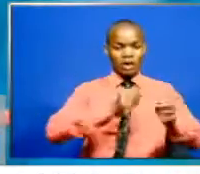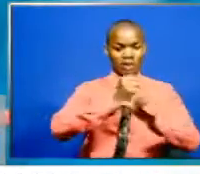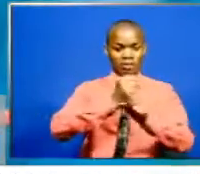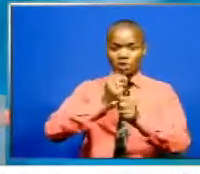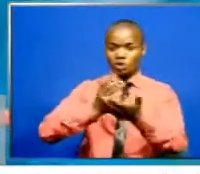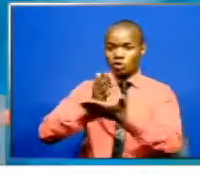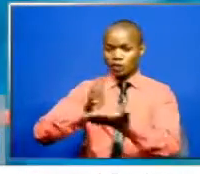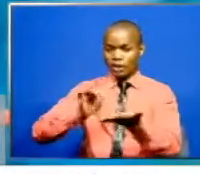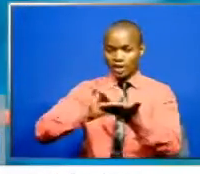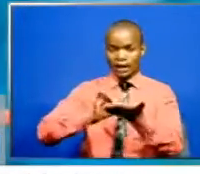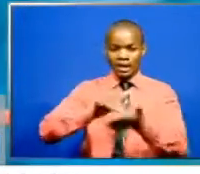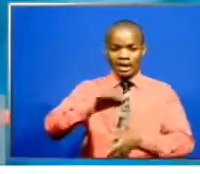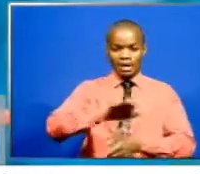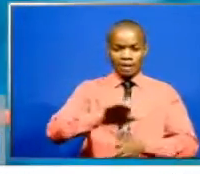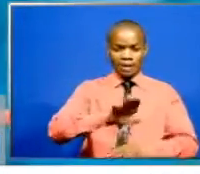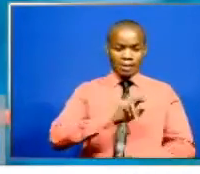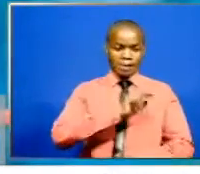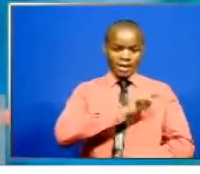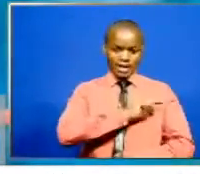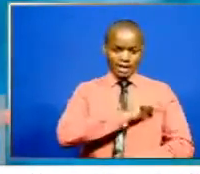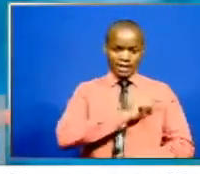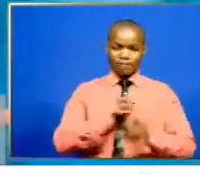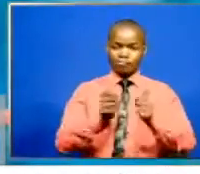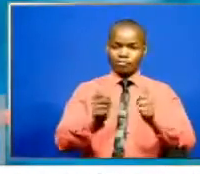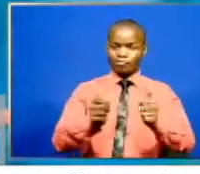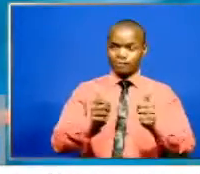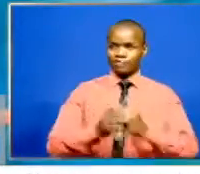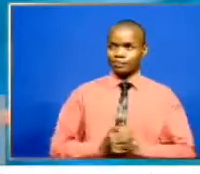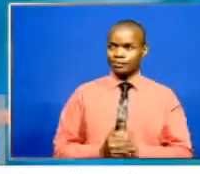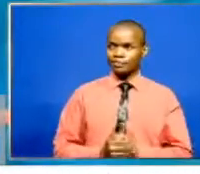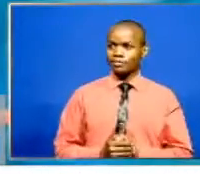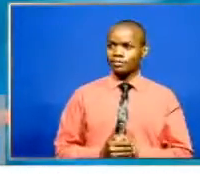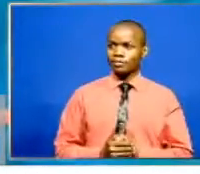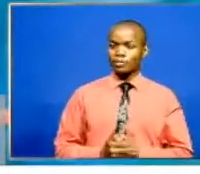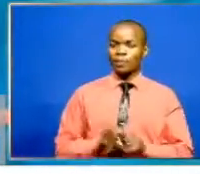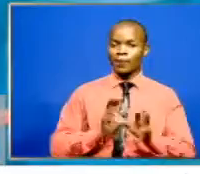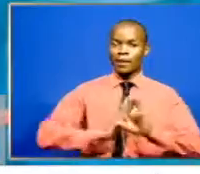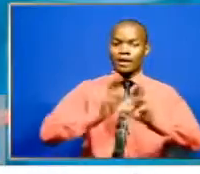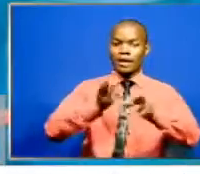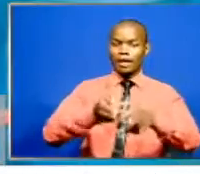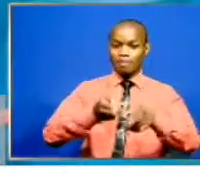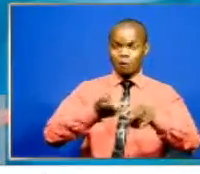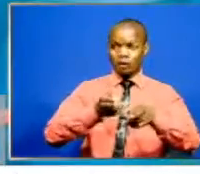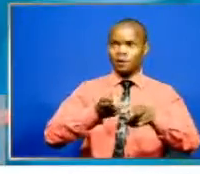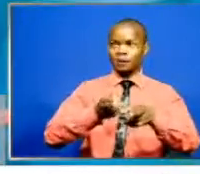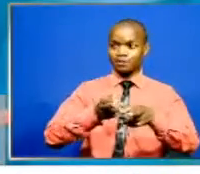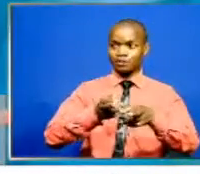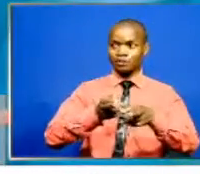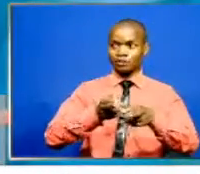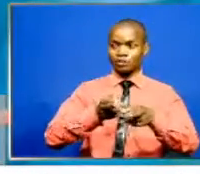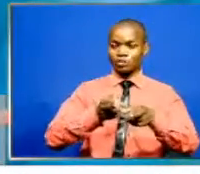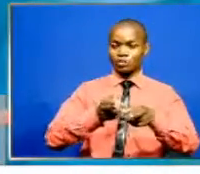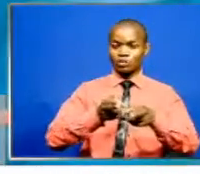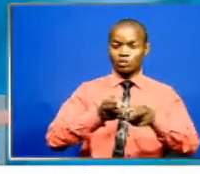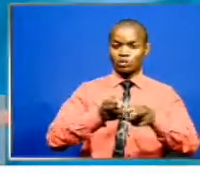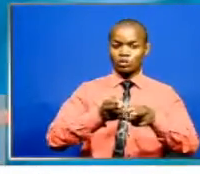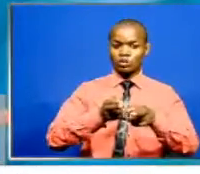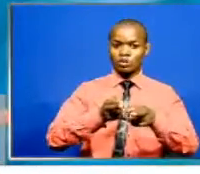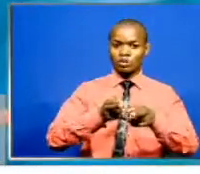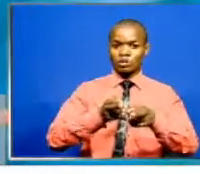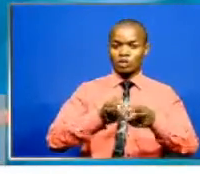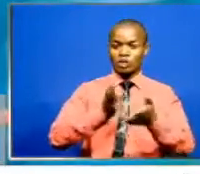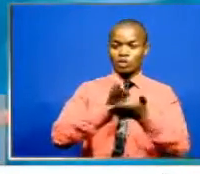the nature. So this synthesis report is a comprehensive